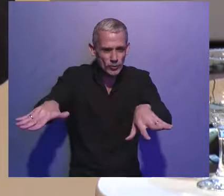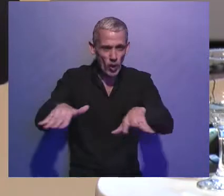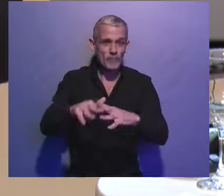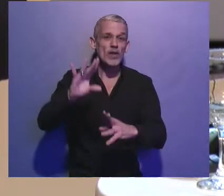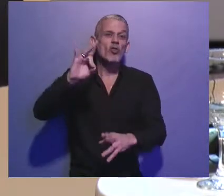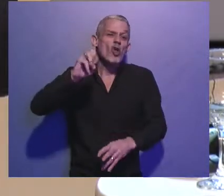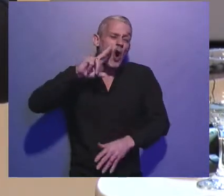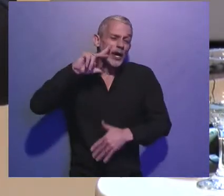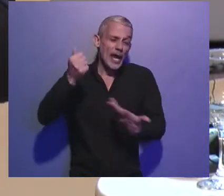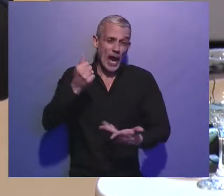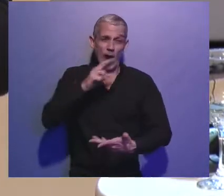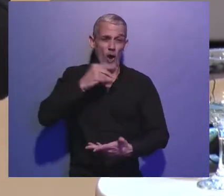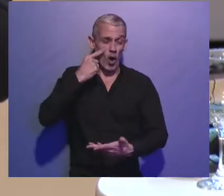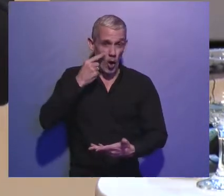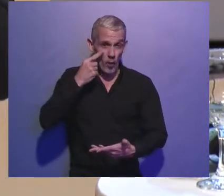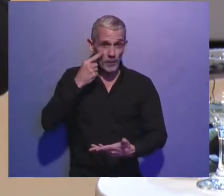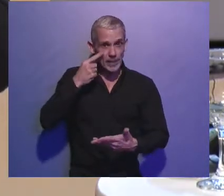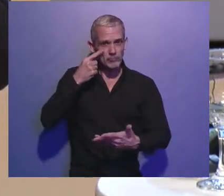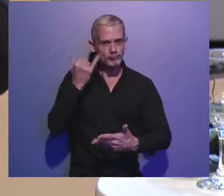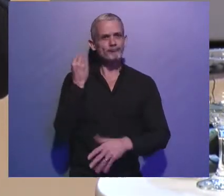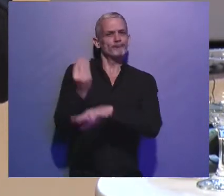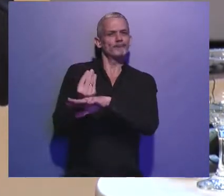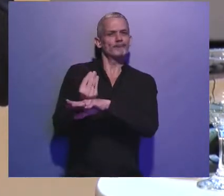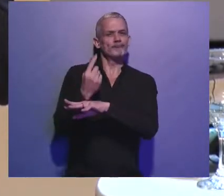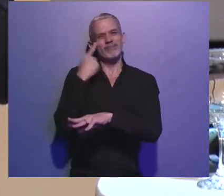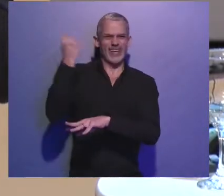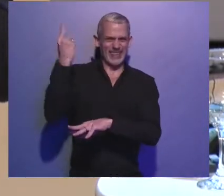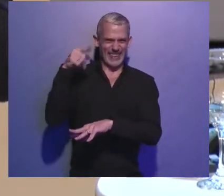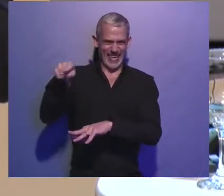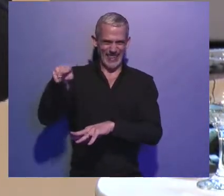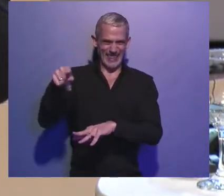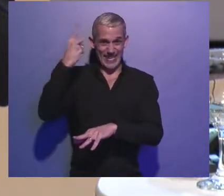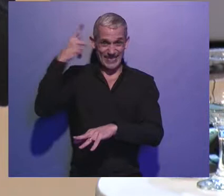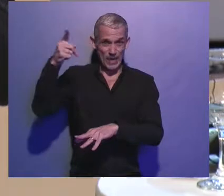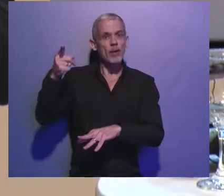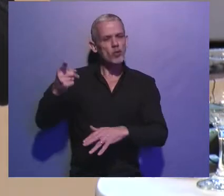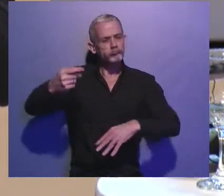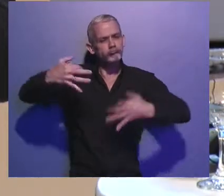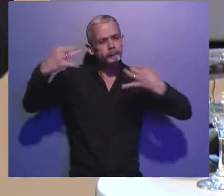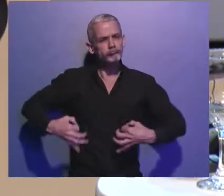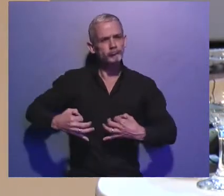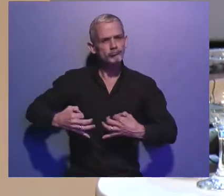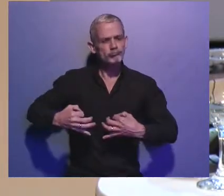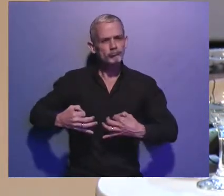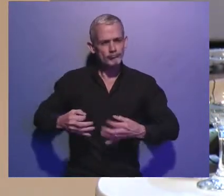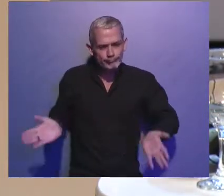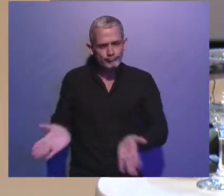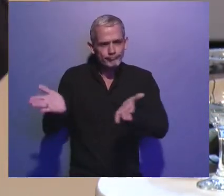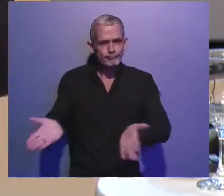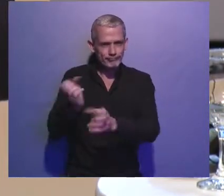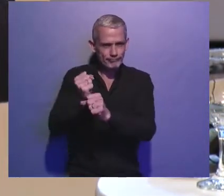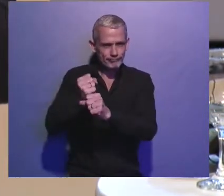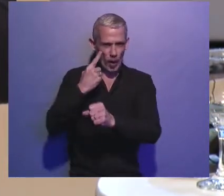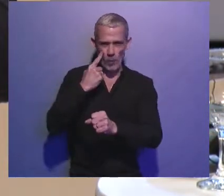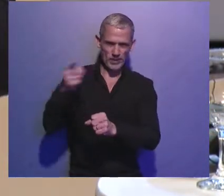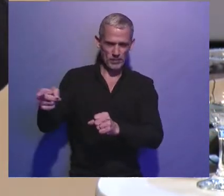round, is committed to empower this agenda in his administration. There is a political will to do